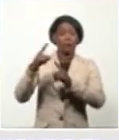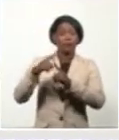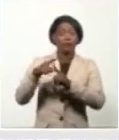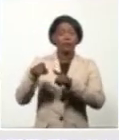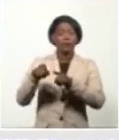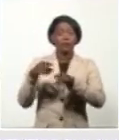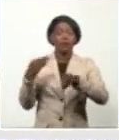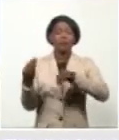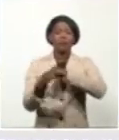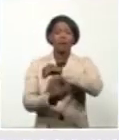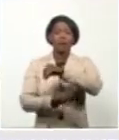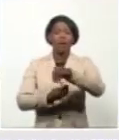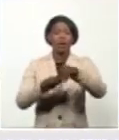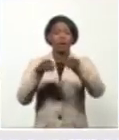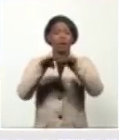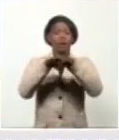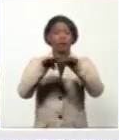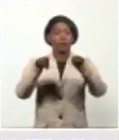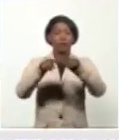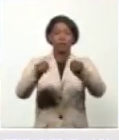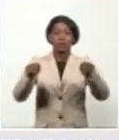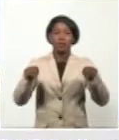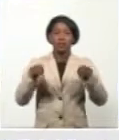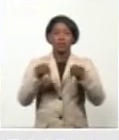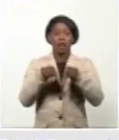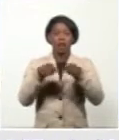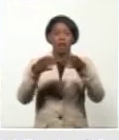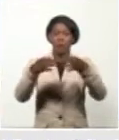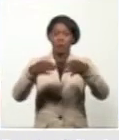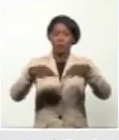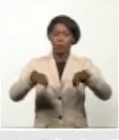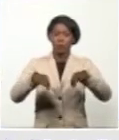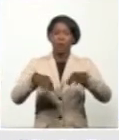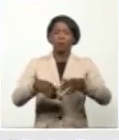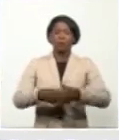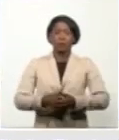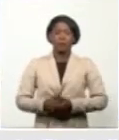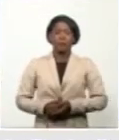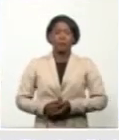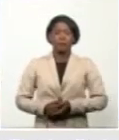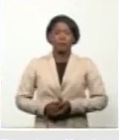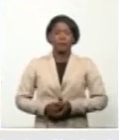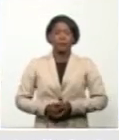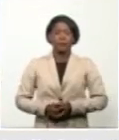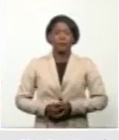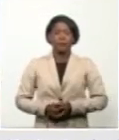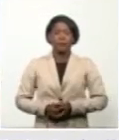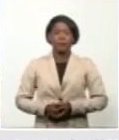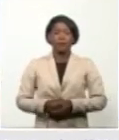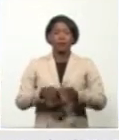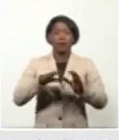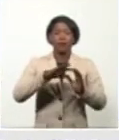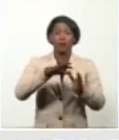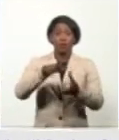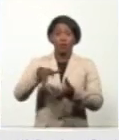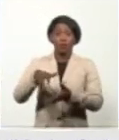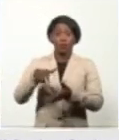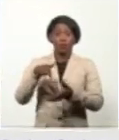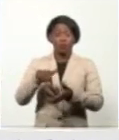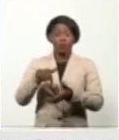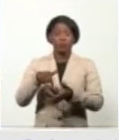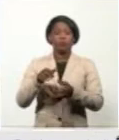also admitted to in this hospital is no longer in serious condition.